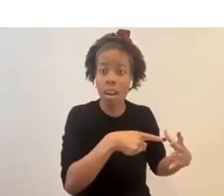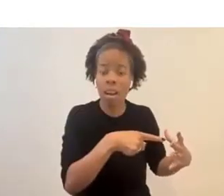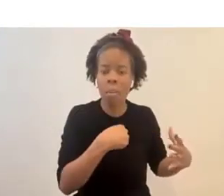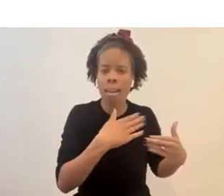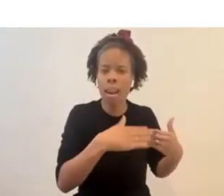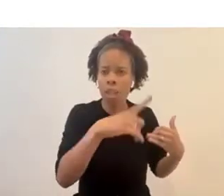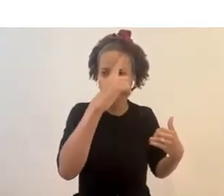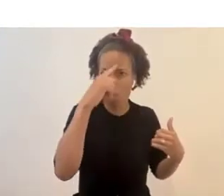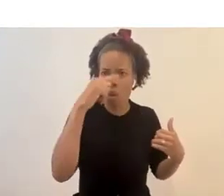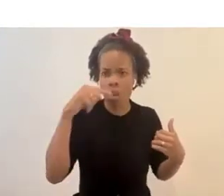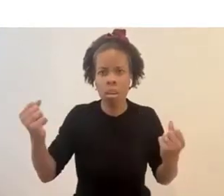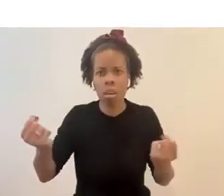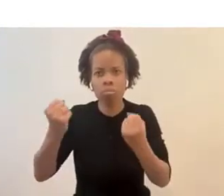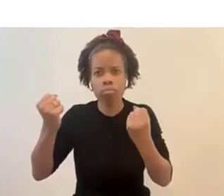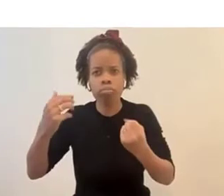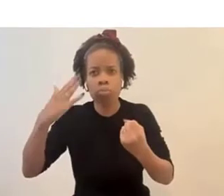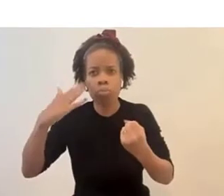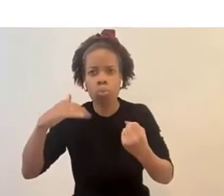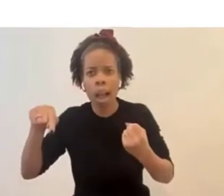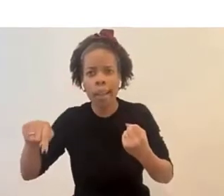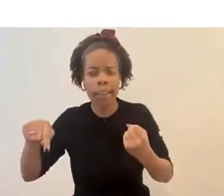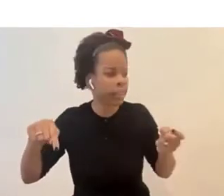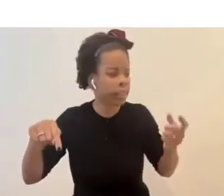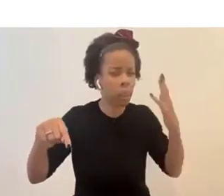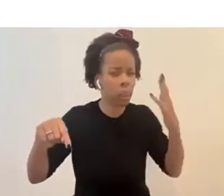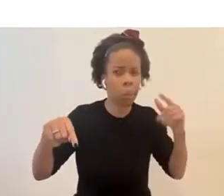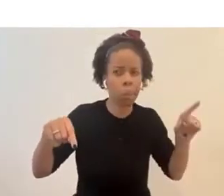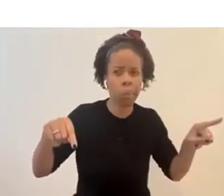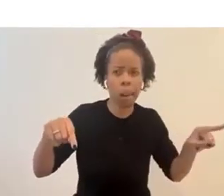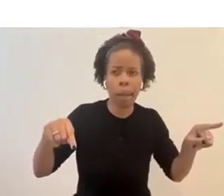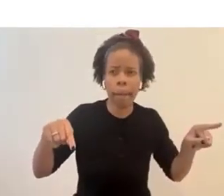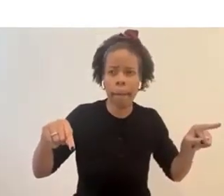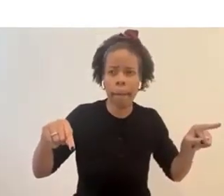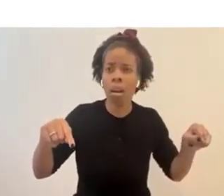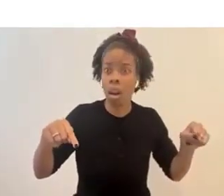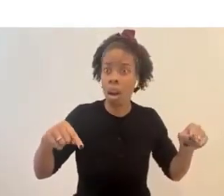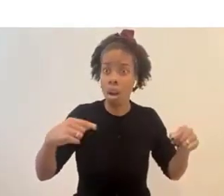talking about the way that race really polarizes